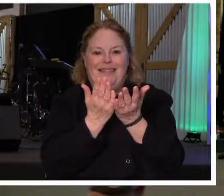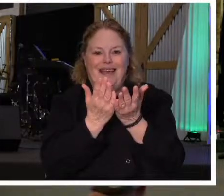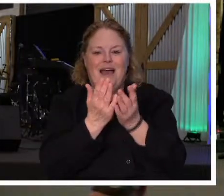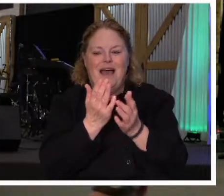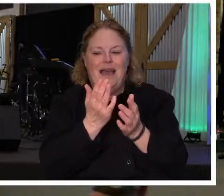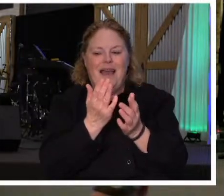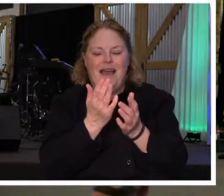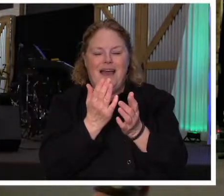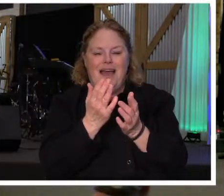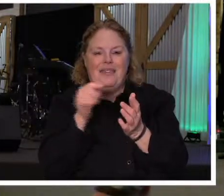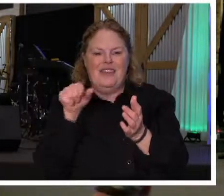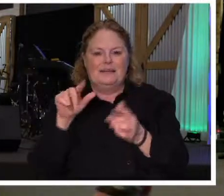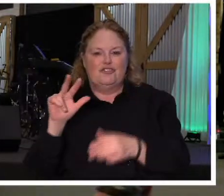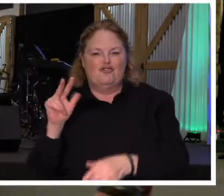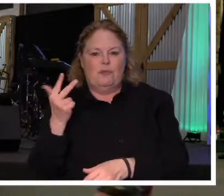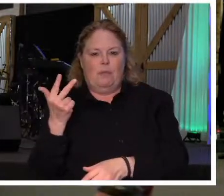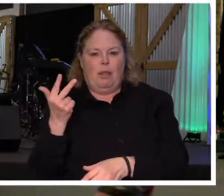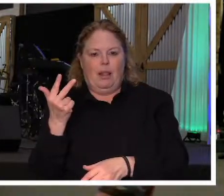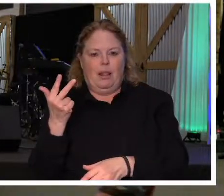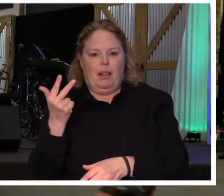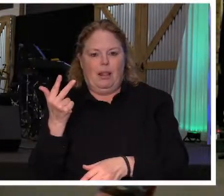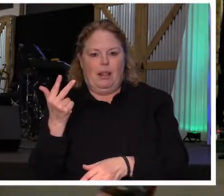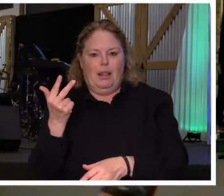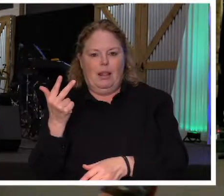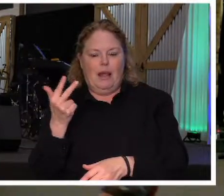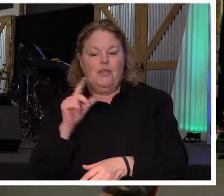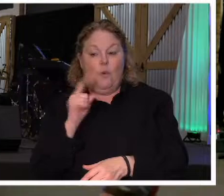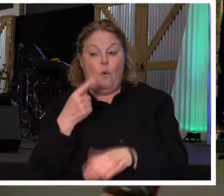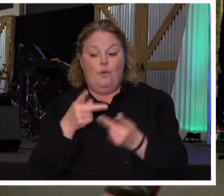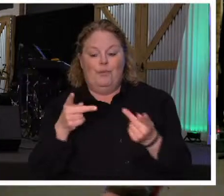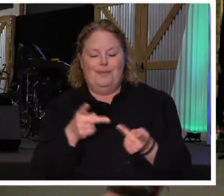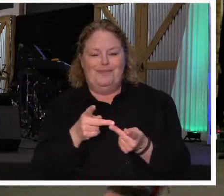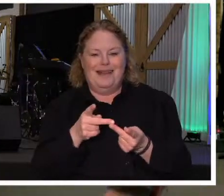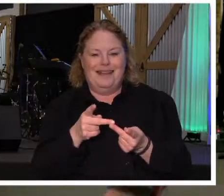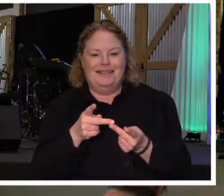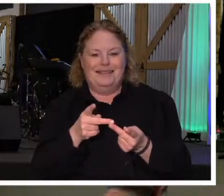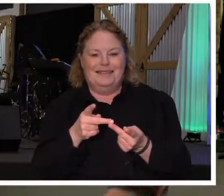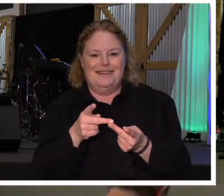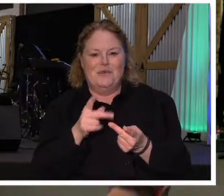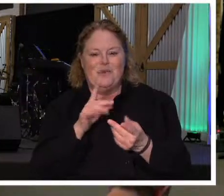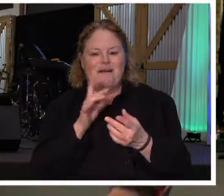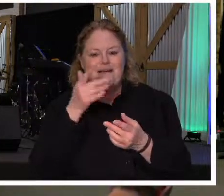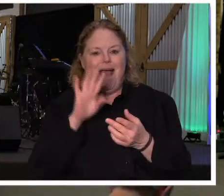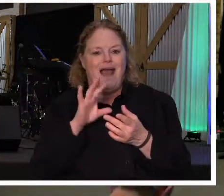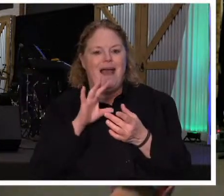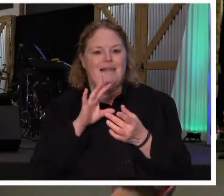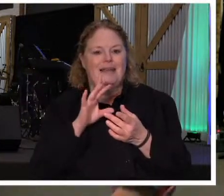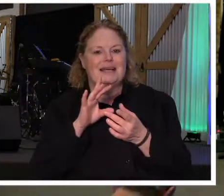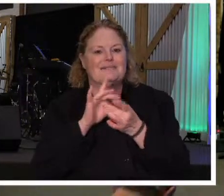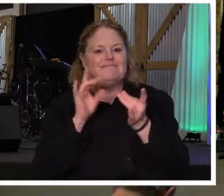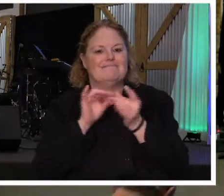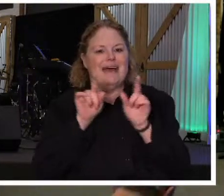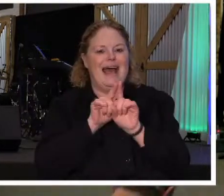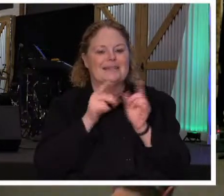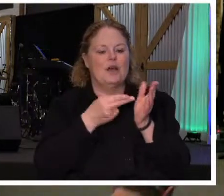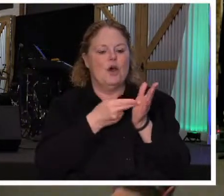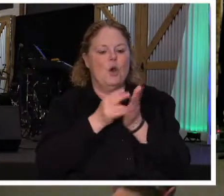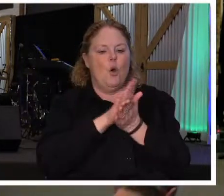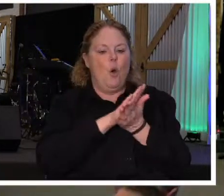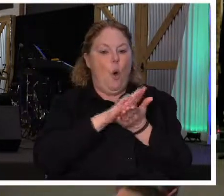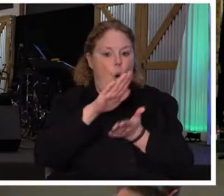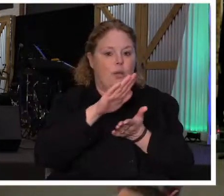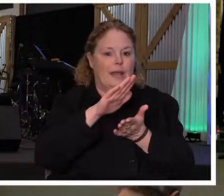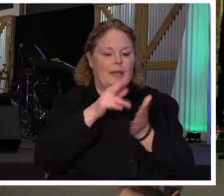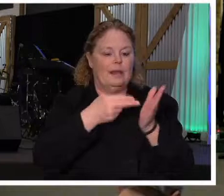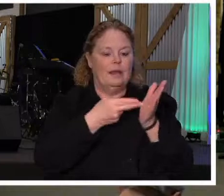any quality trebled. This is the only place. And this is how important it is. God isn't